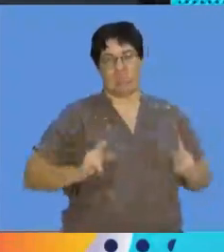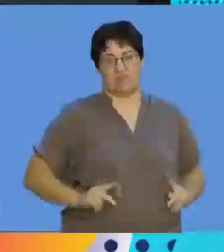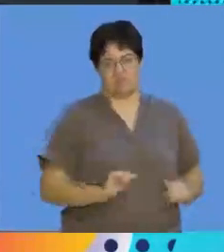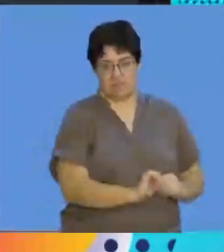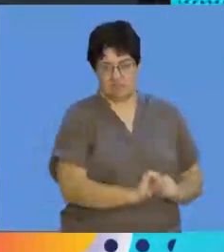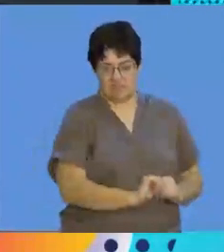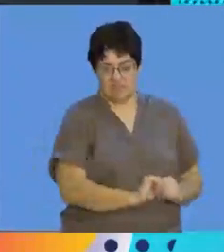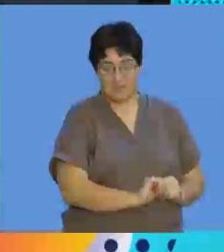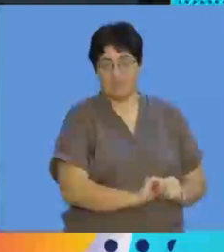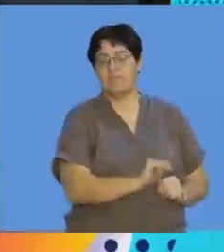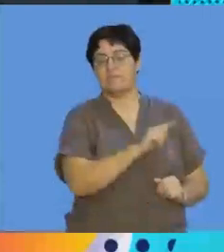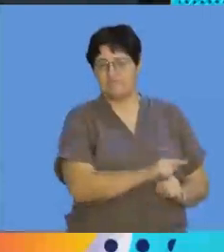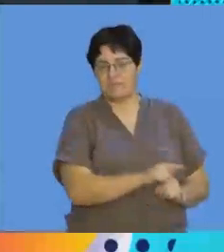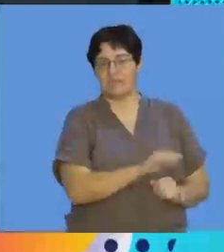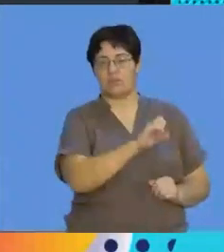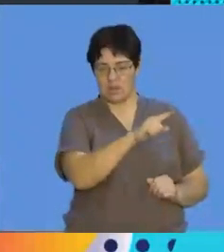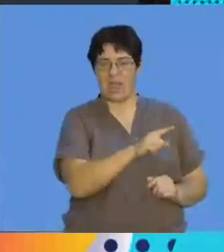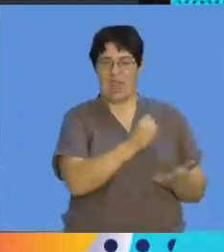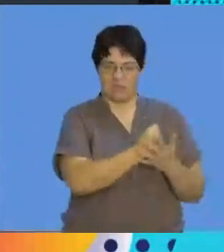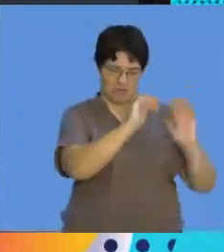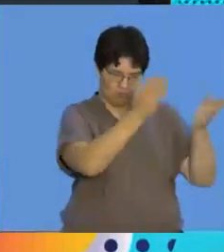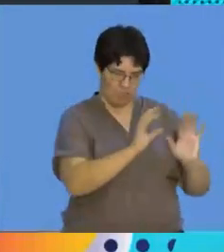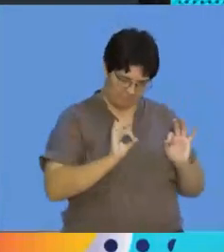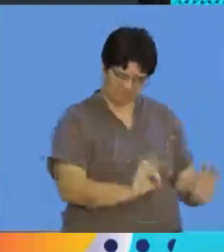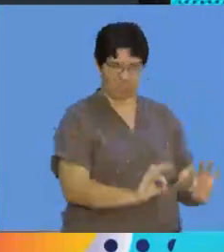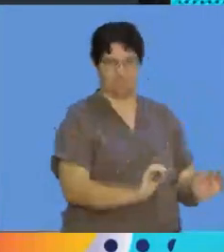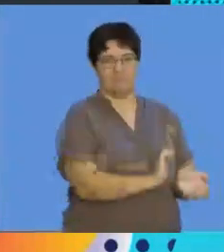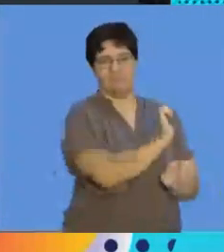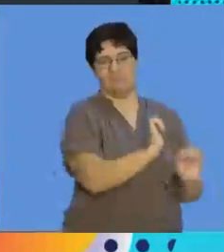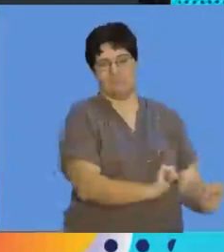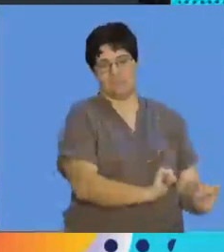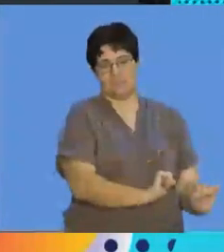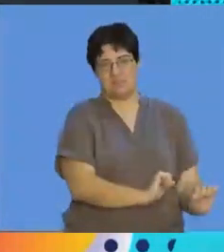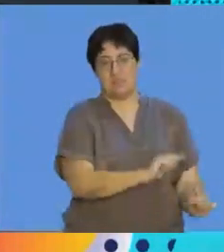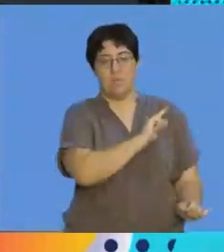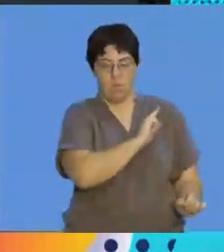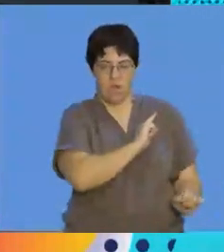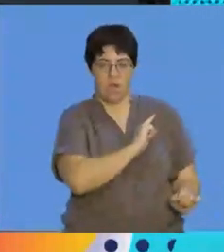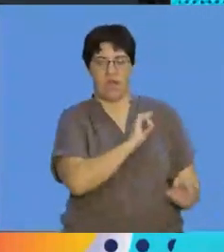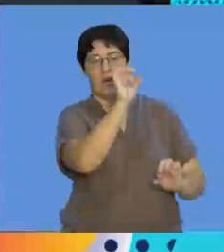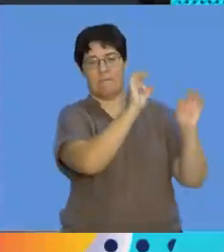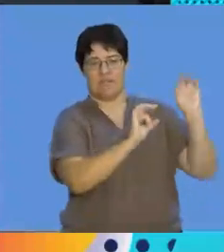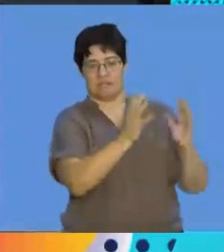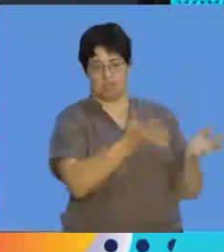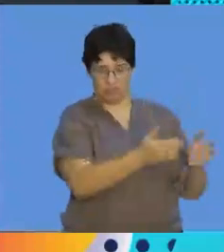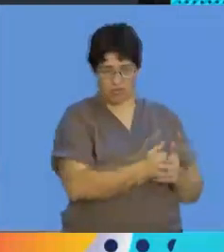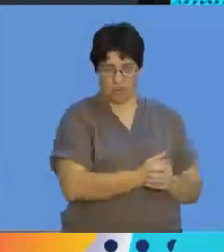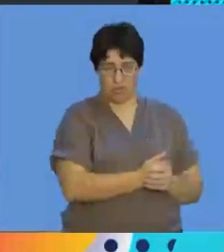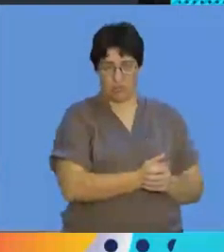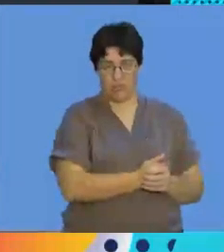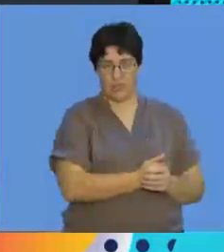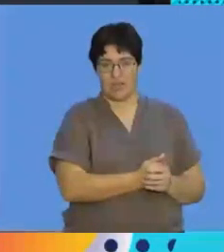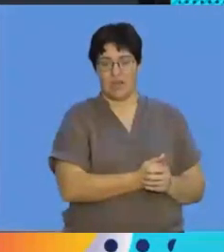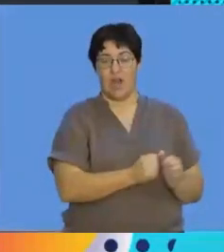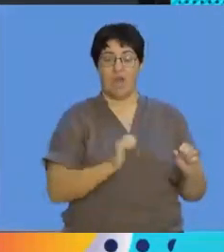say that, solids have got a definite shape. All that is because of the particle nature, the strength of